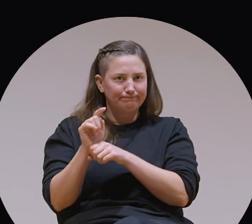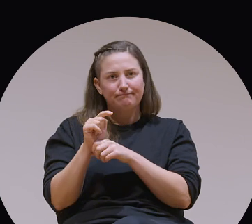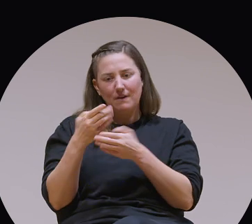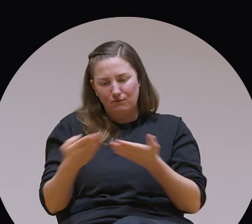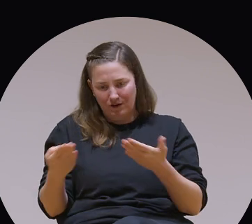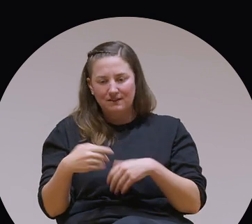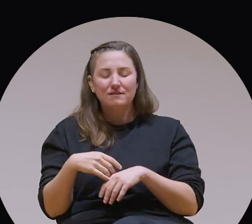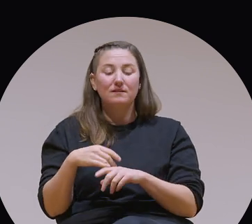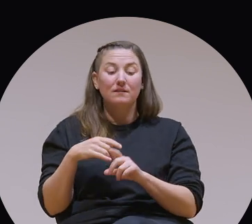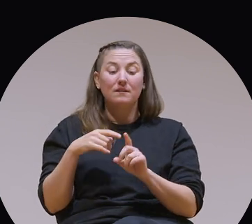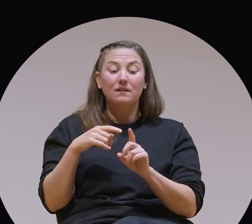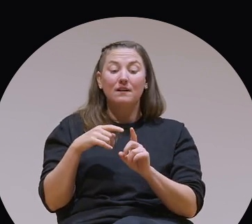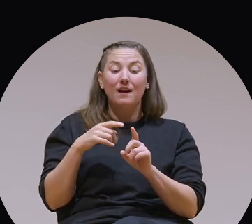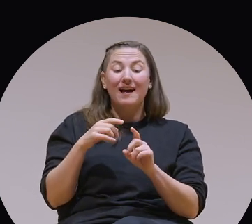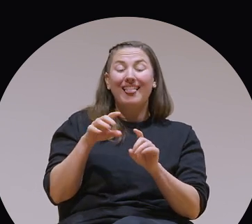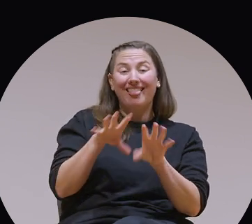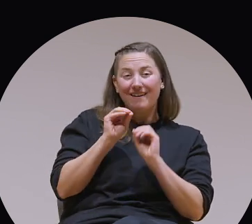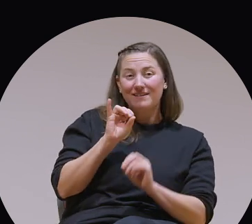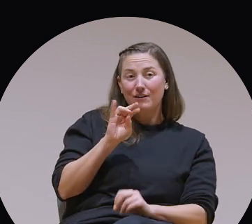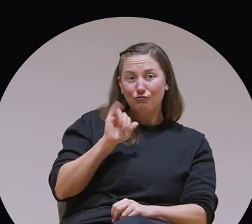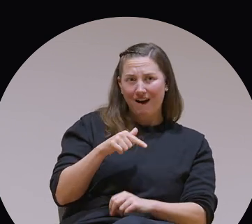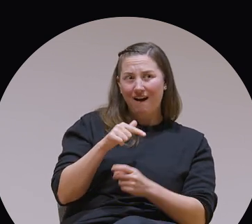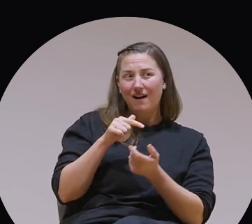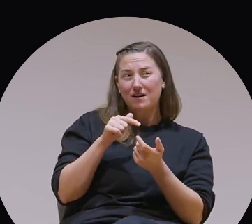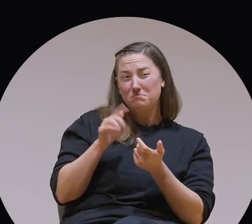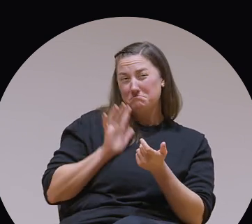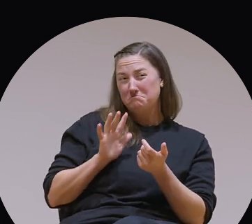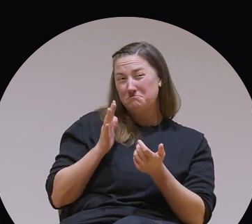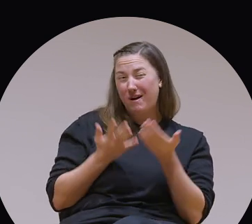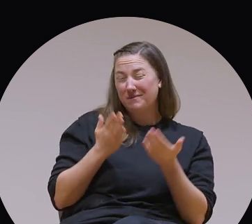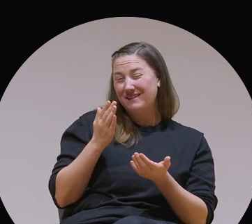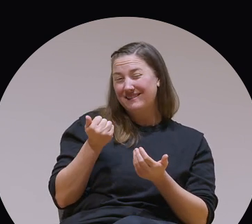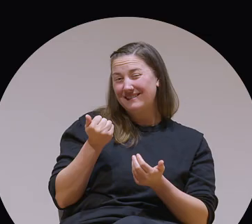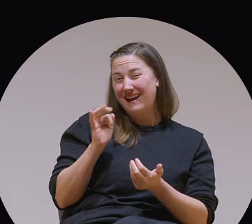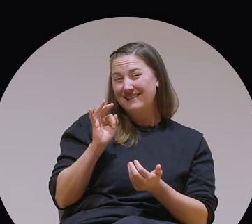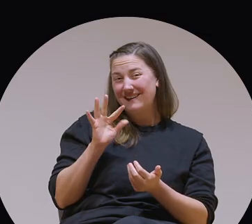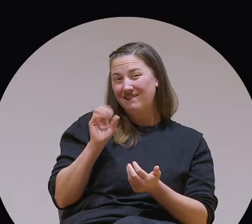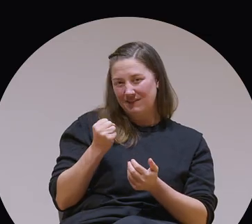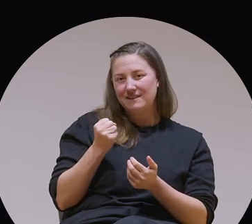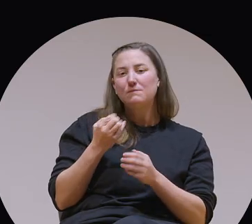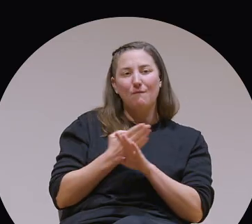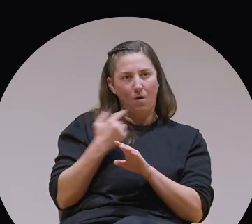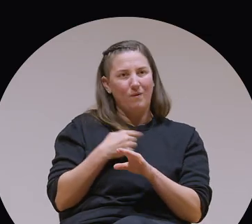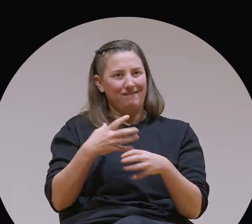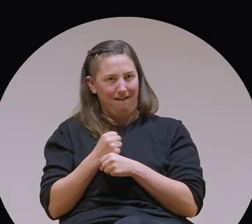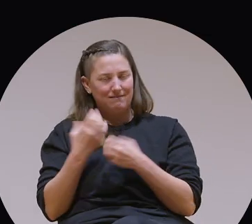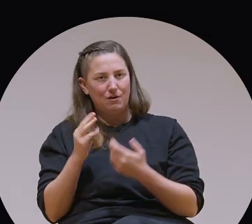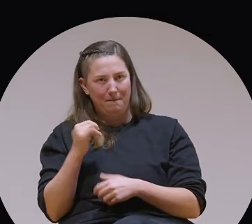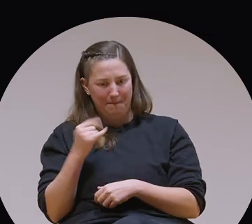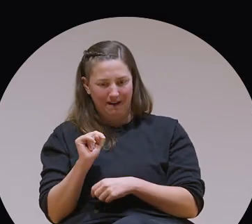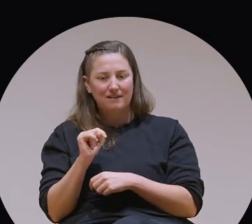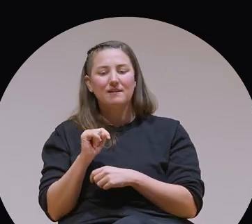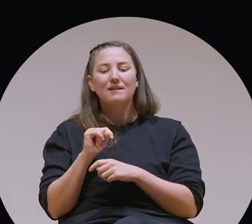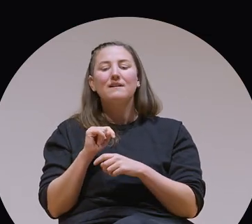left Iraq improperly back in the 1950s before it entered the Met's collection, and so we basically